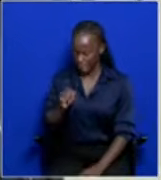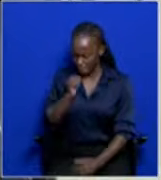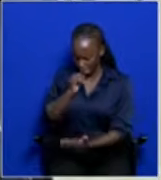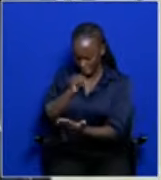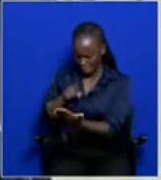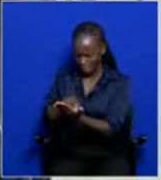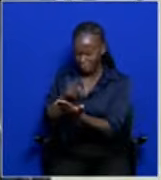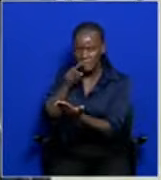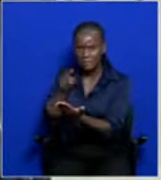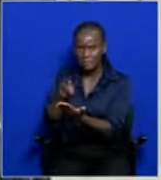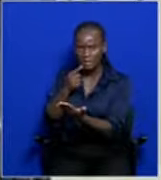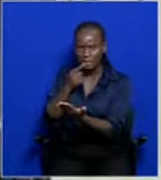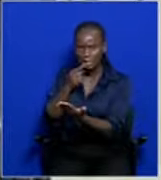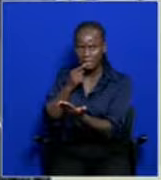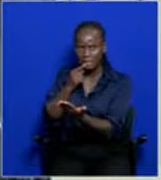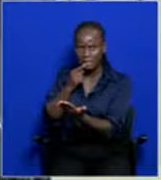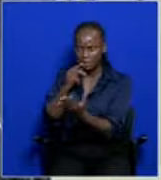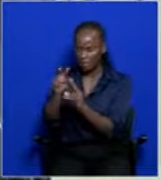This